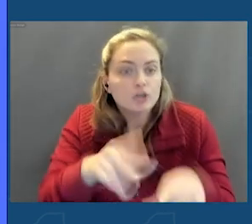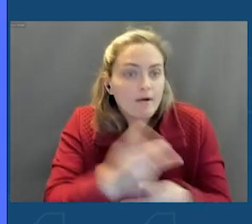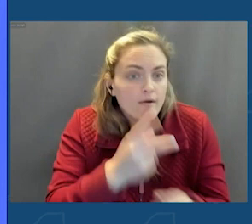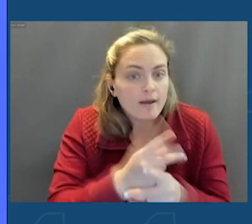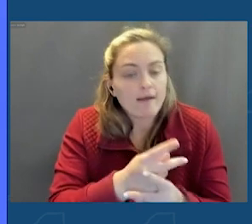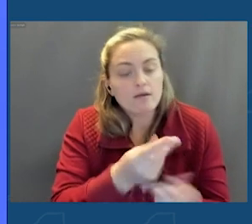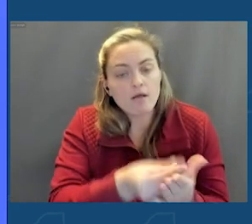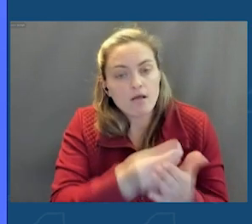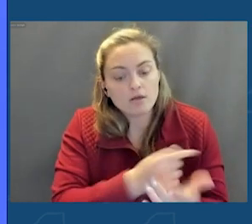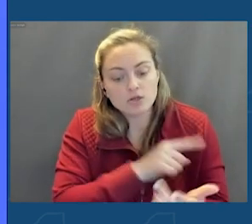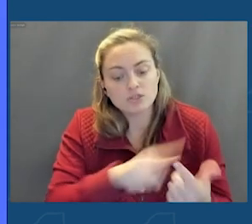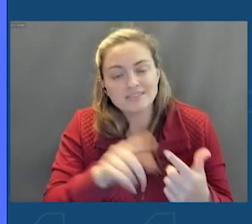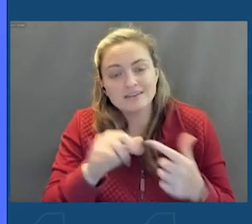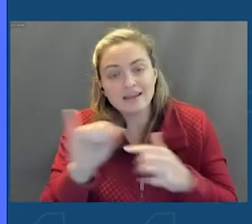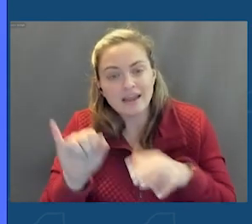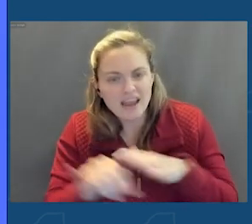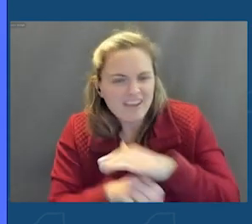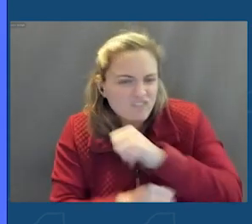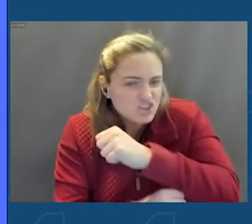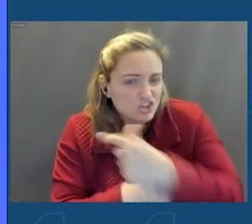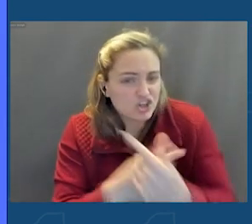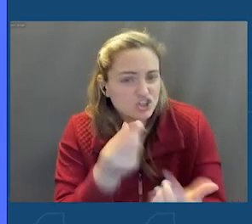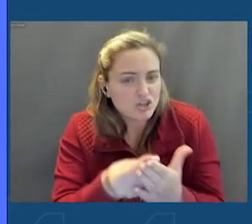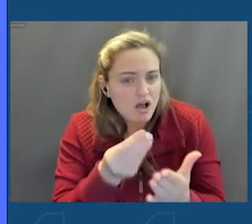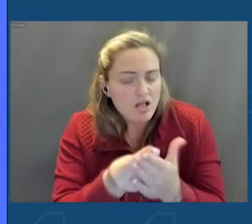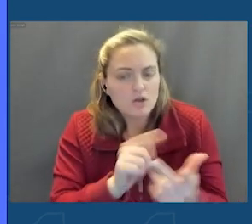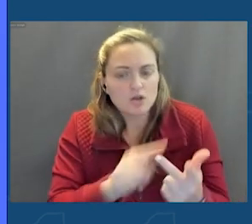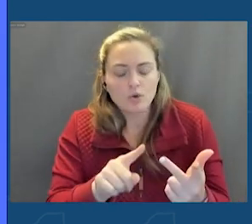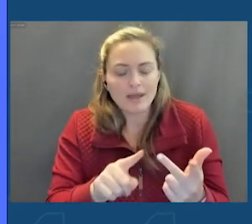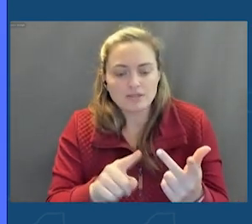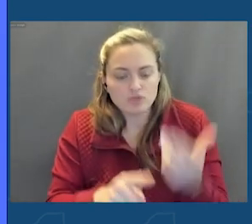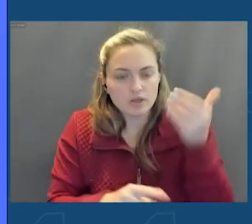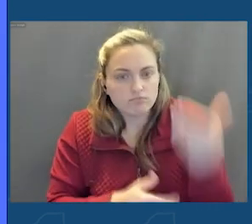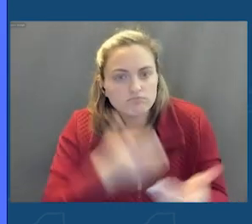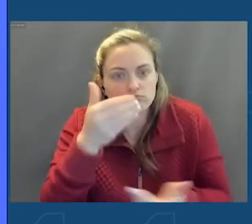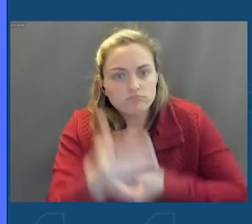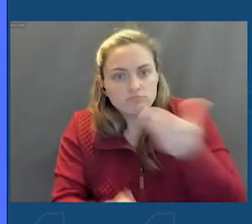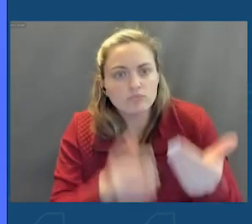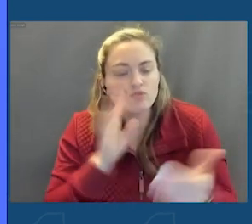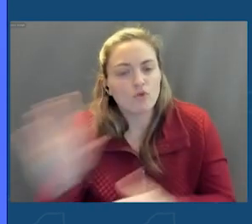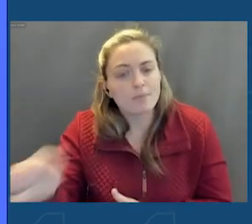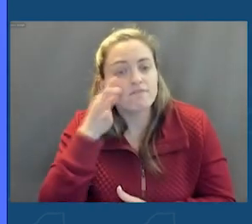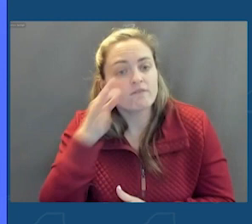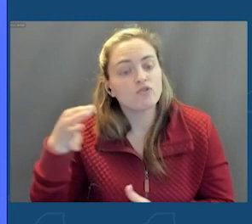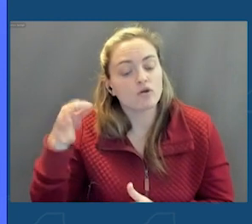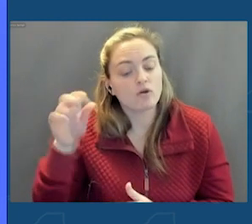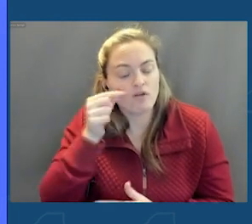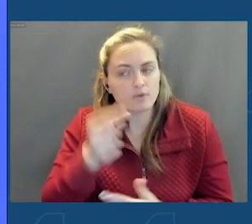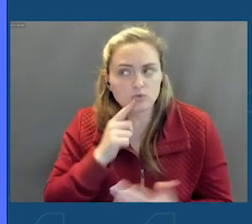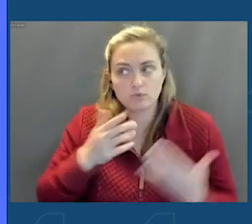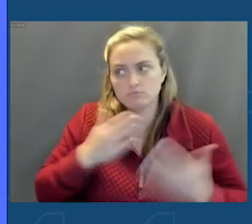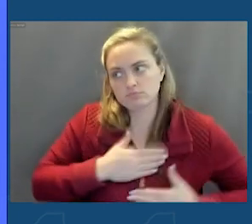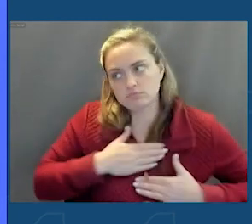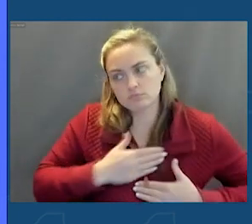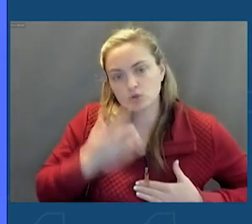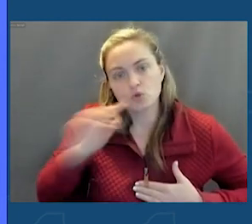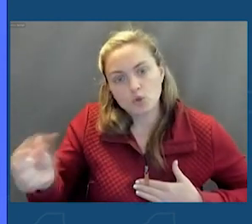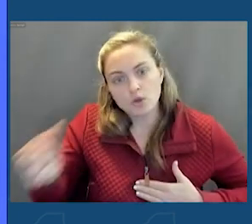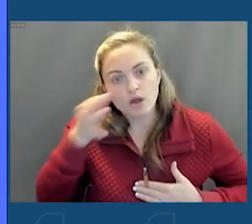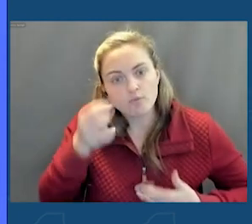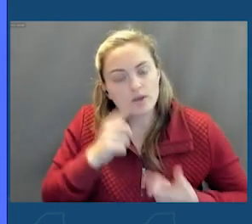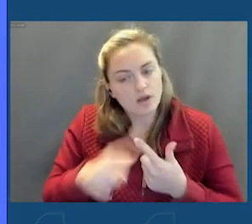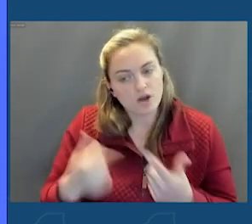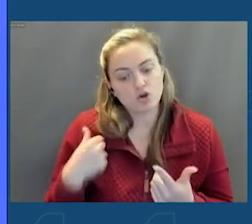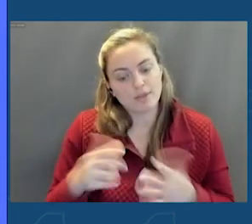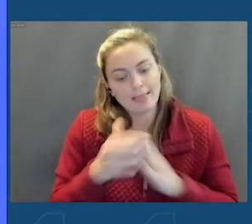dollars, everything that we're doing is a pass-through in one sense from the federal government, which I'm so grateful for under the leadership we have